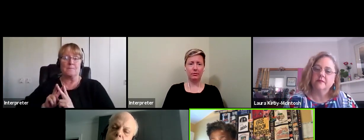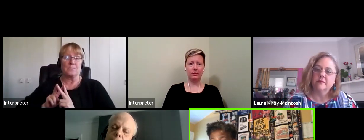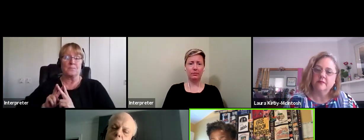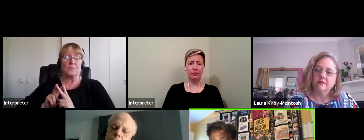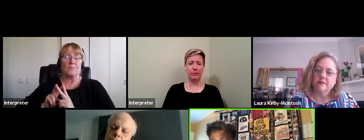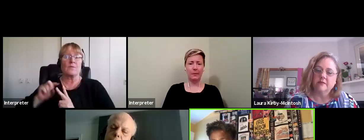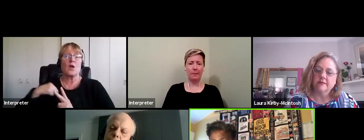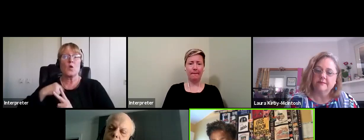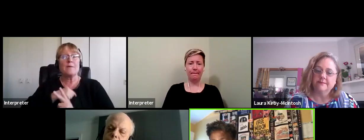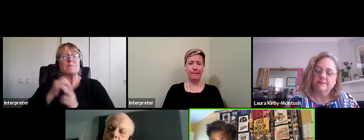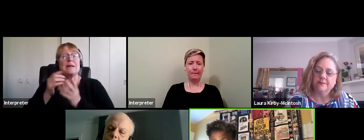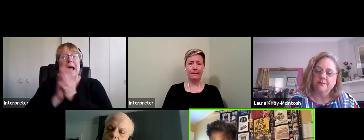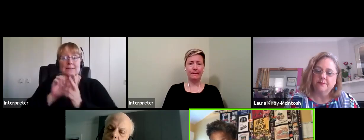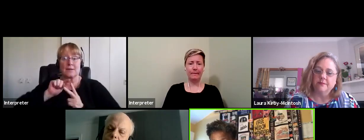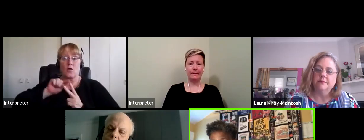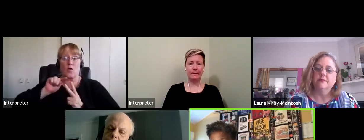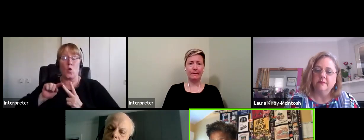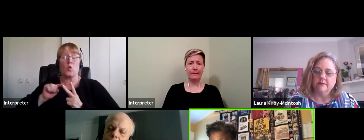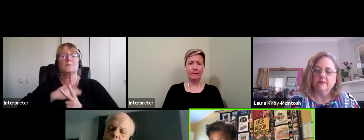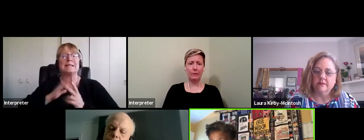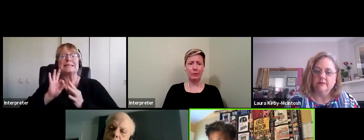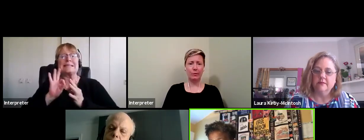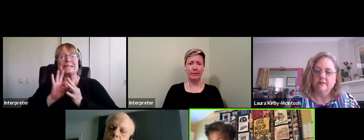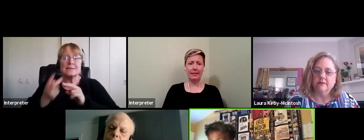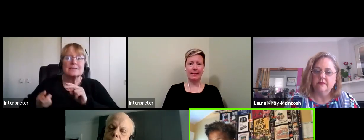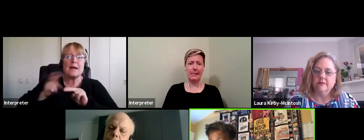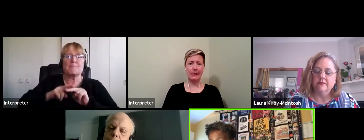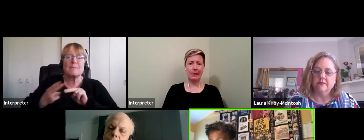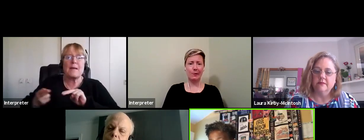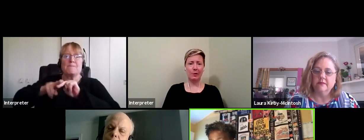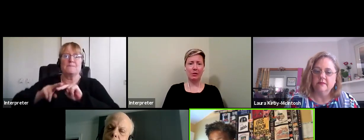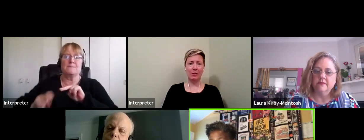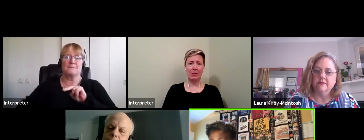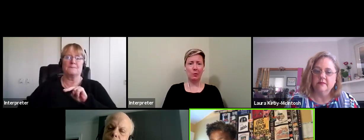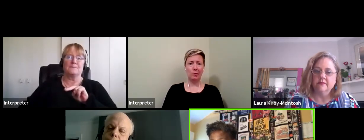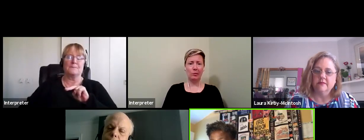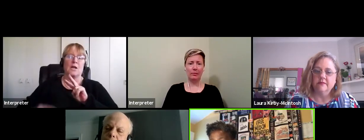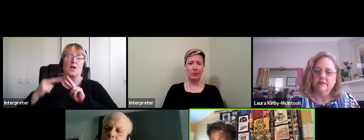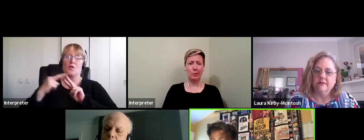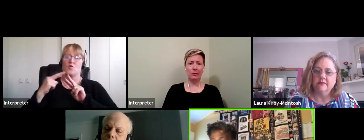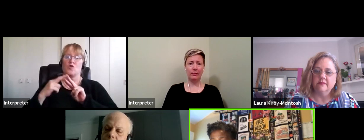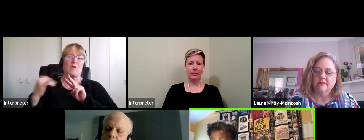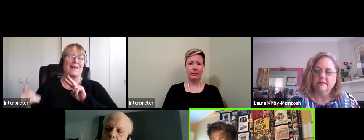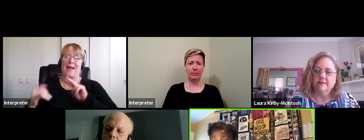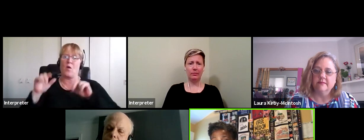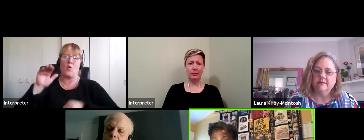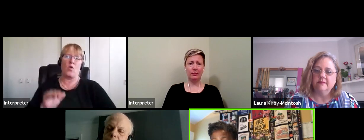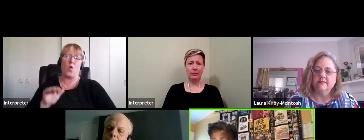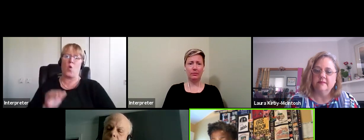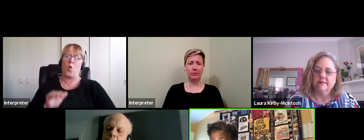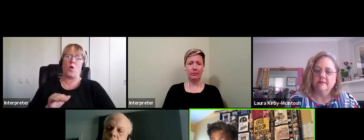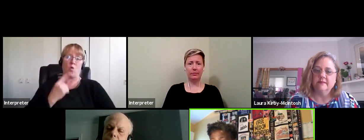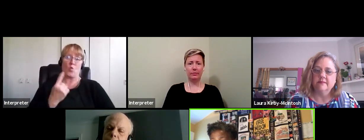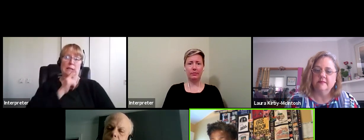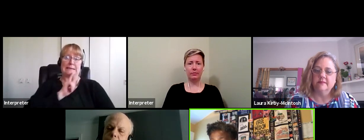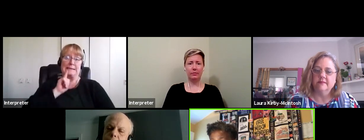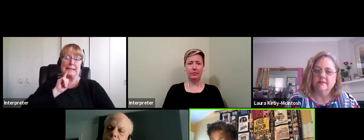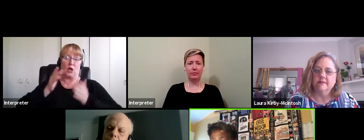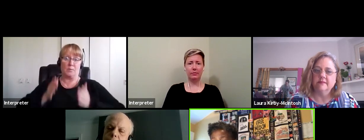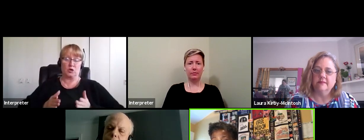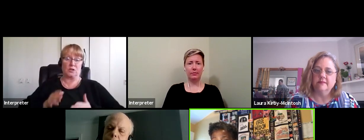asking for the rates to be increased. They are currently woefully inadequate for a single person on